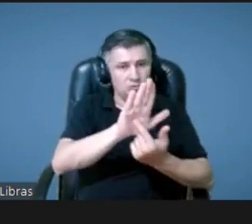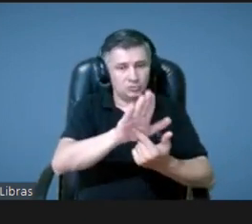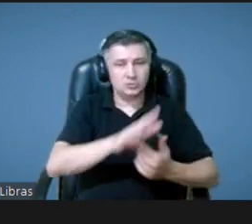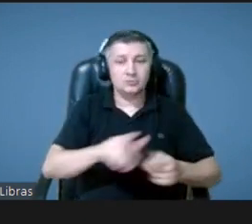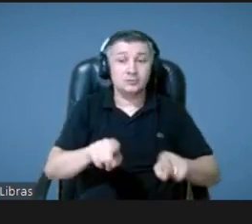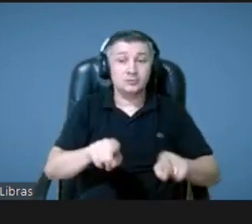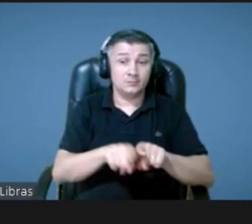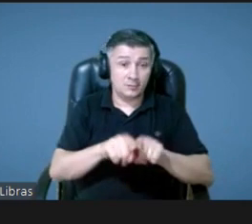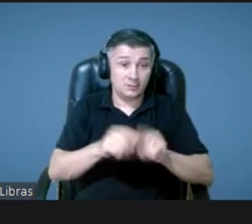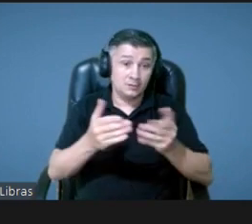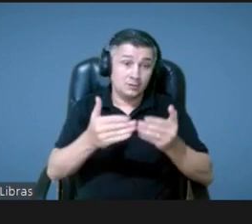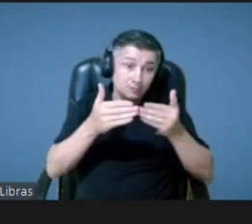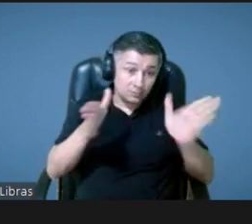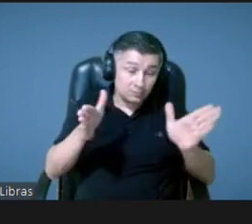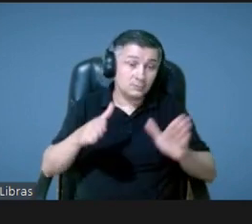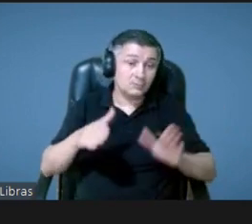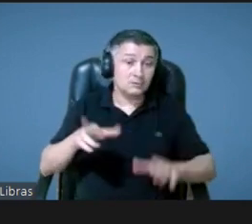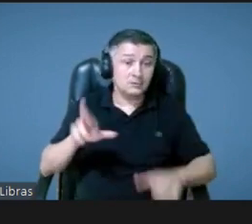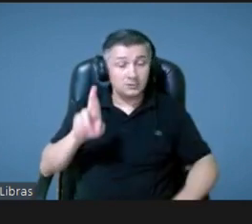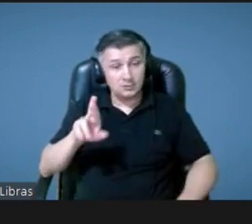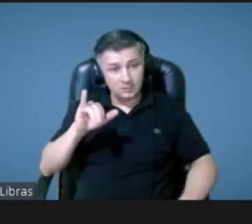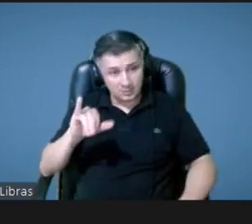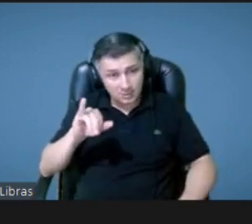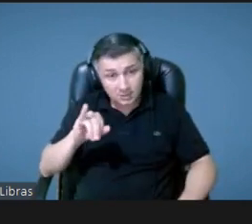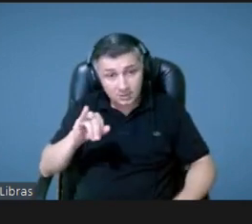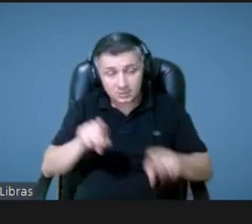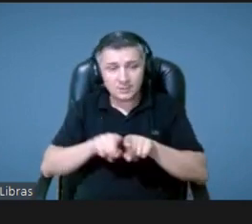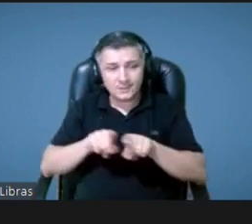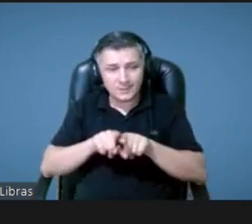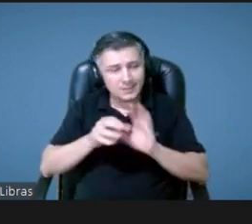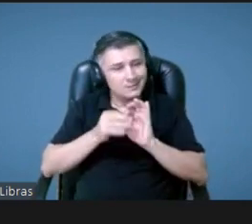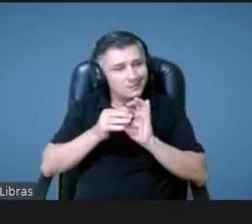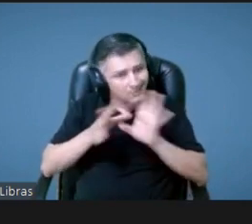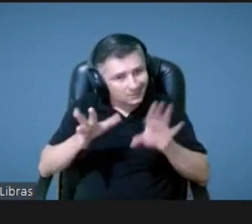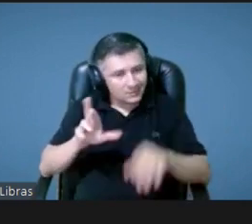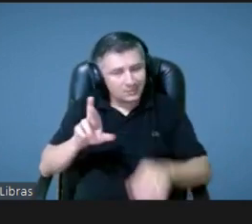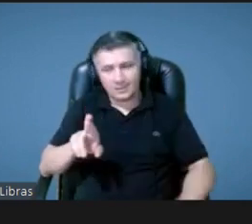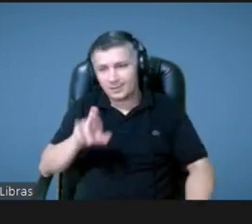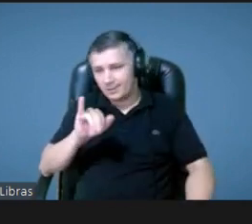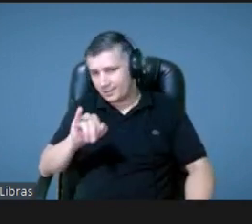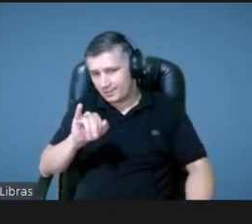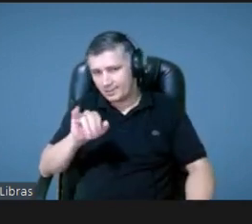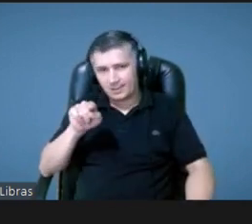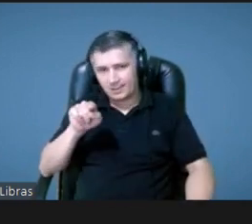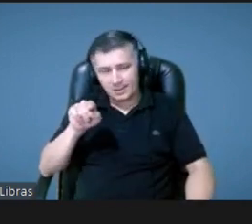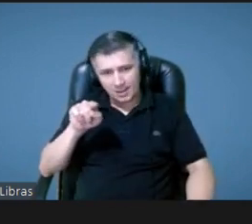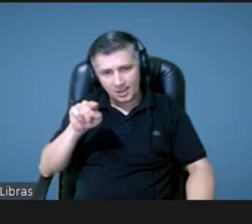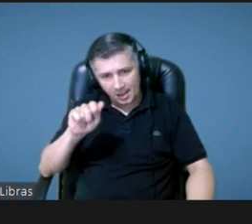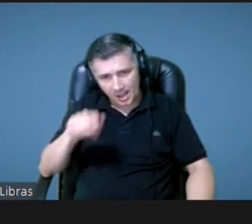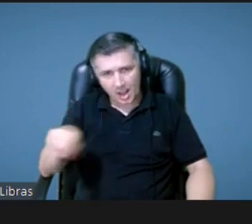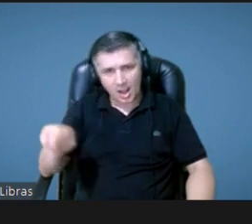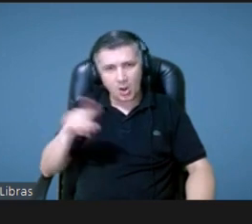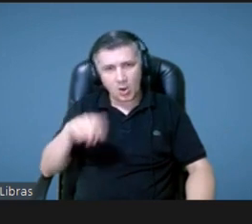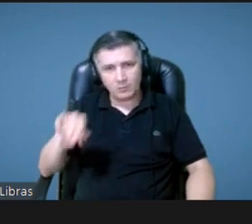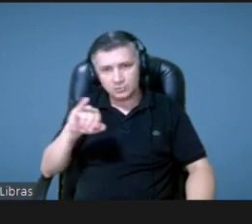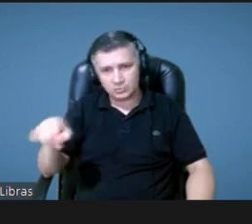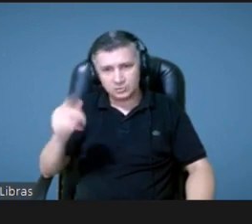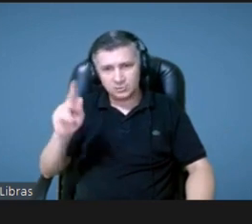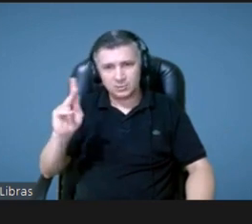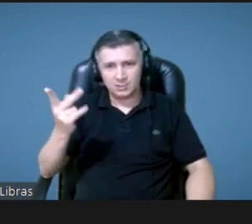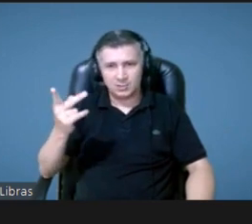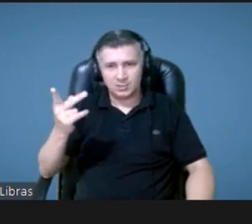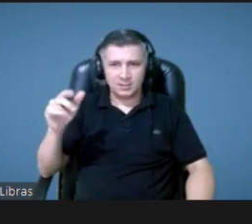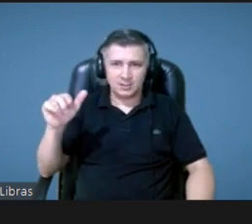I would like to thank you for the presentation and make our IR channels available to all of you should you